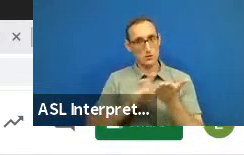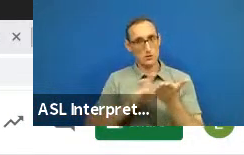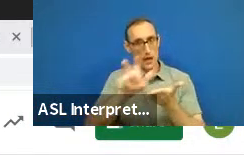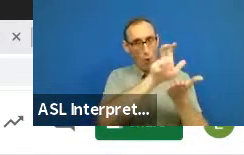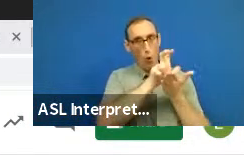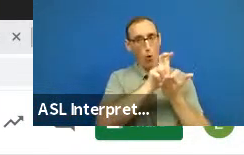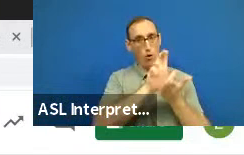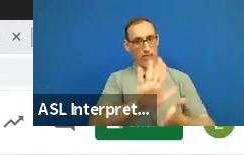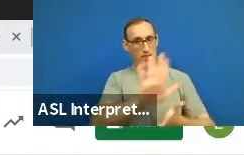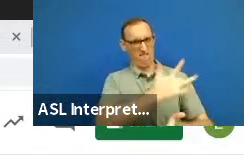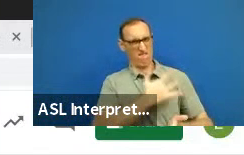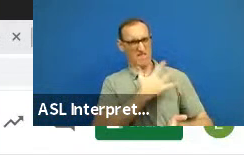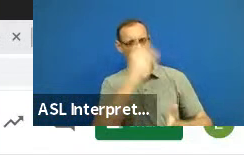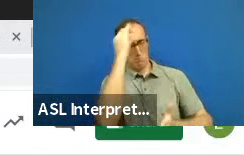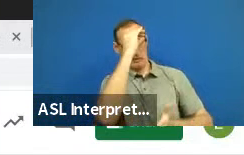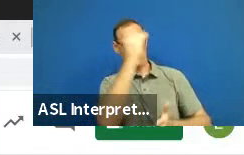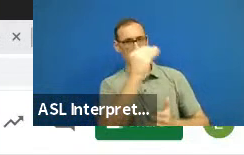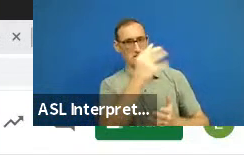Dr.